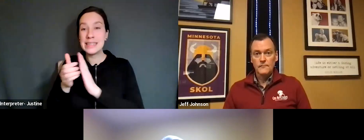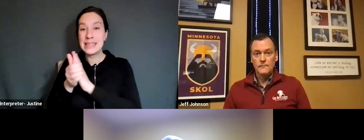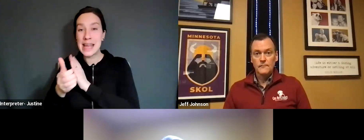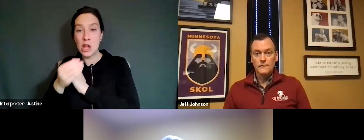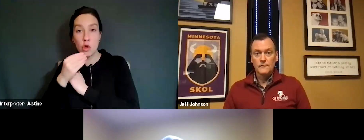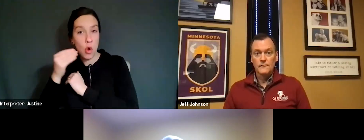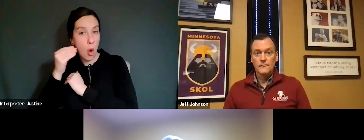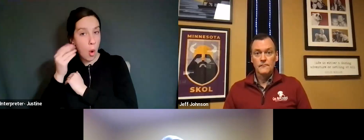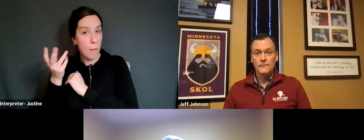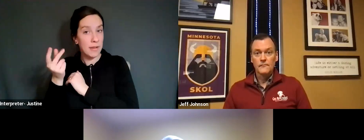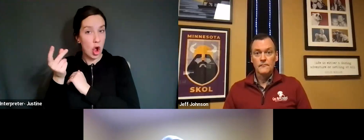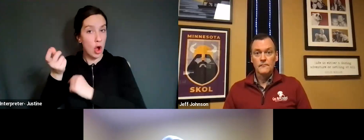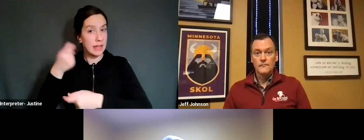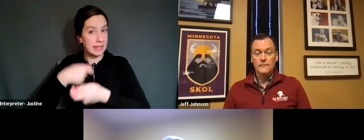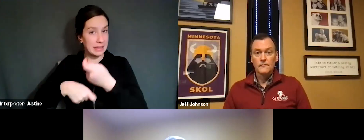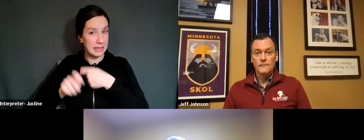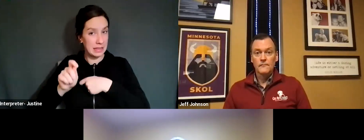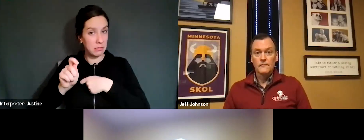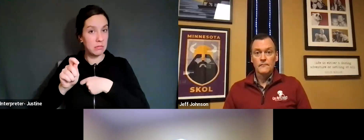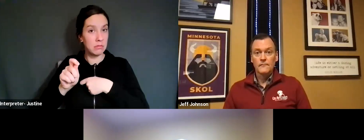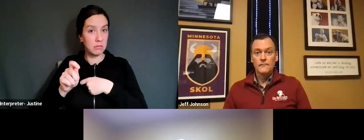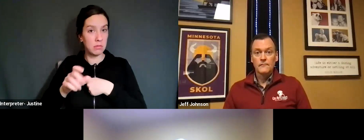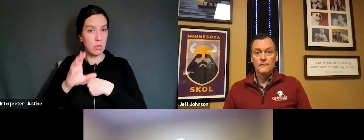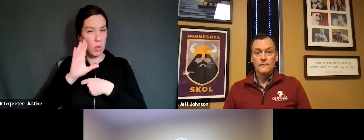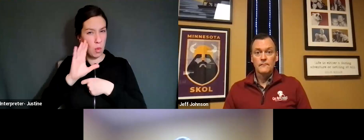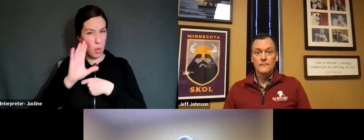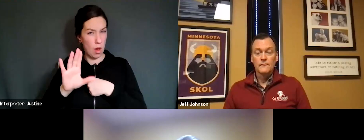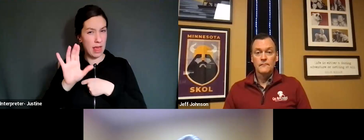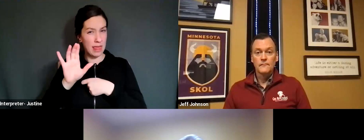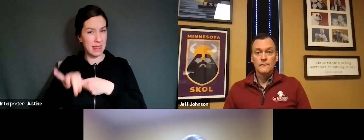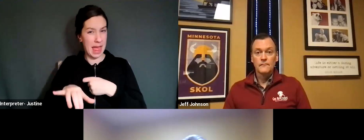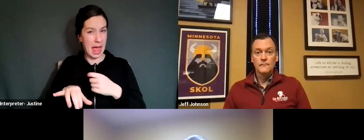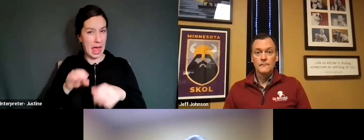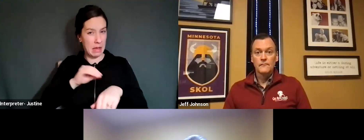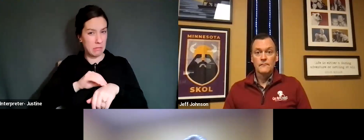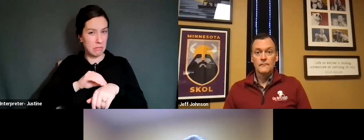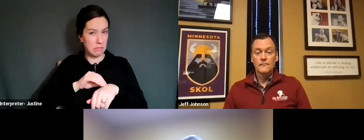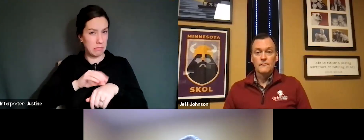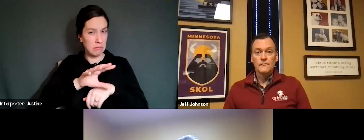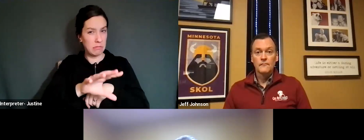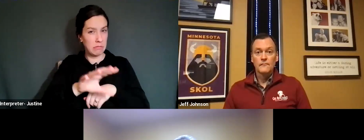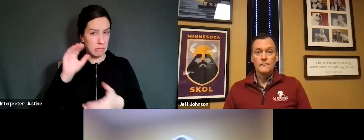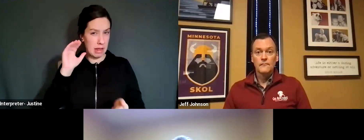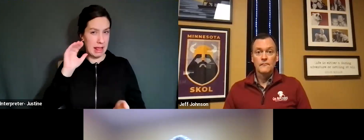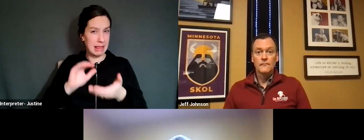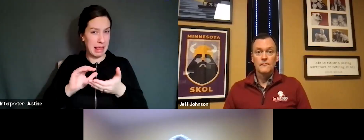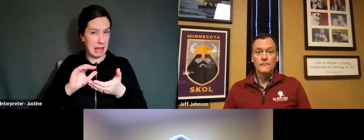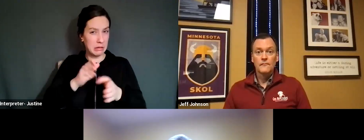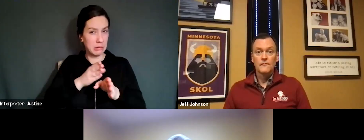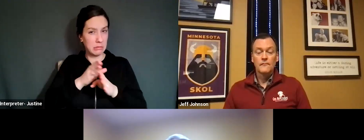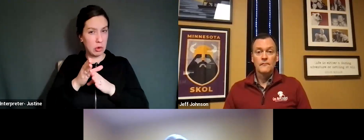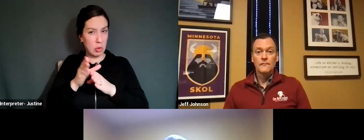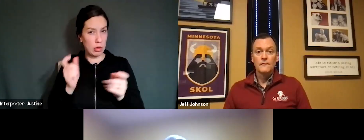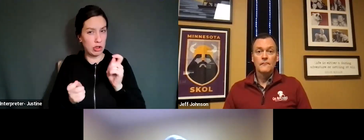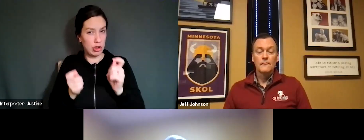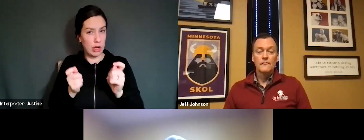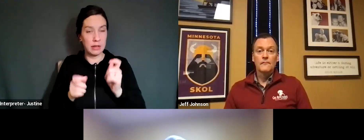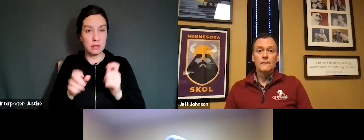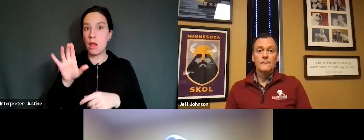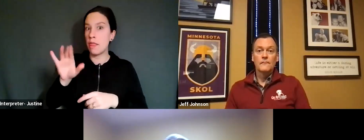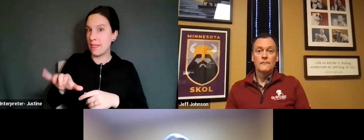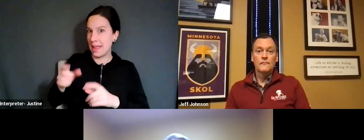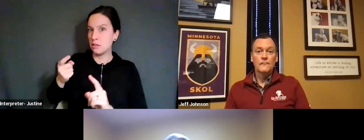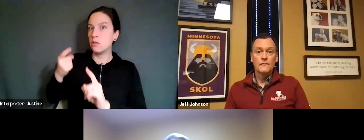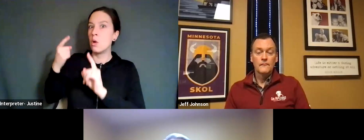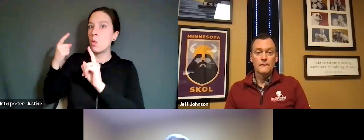would otherwise be career changed dogs? That is definitely one of our goals with these placements. We have so many wonderful dogs that